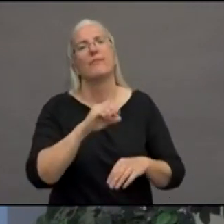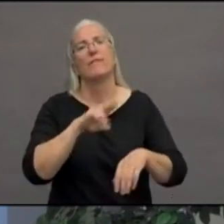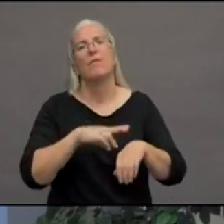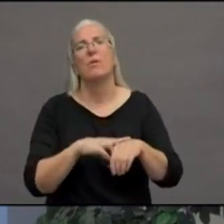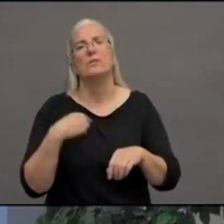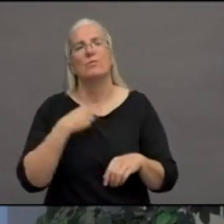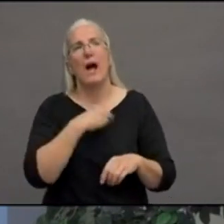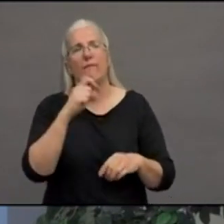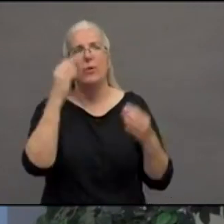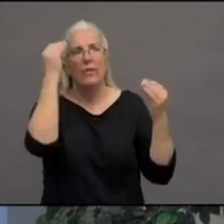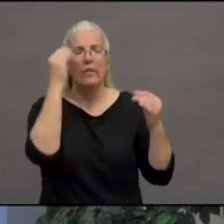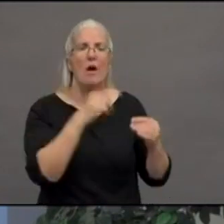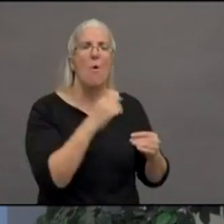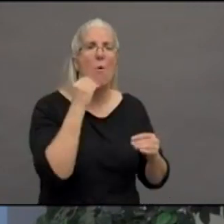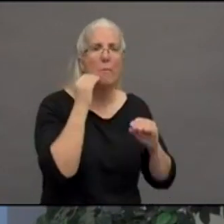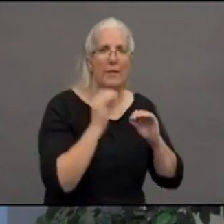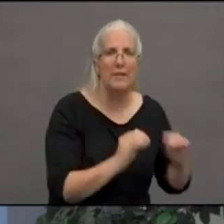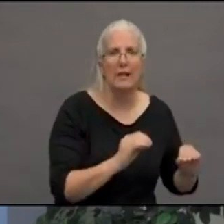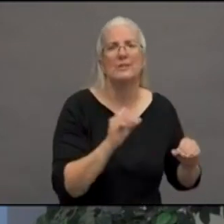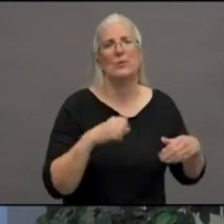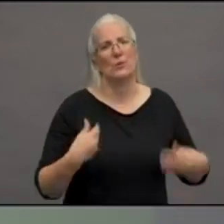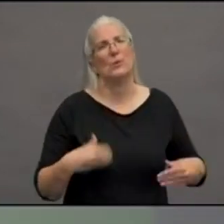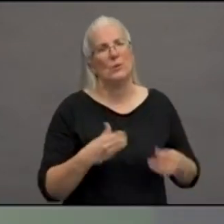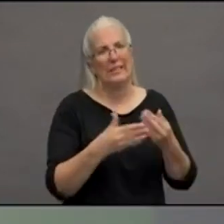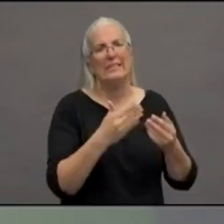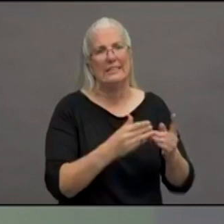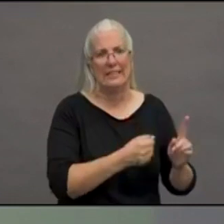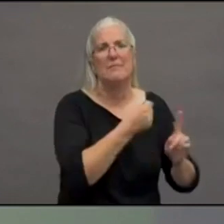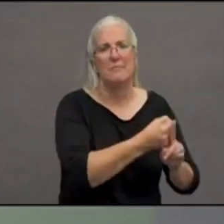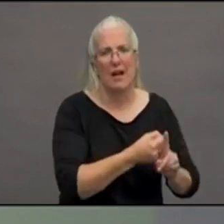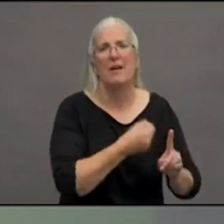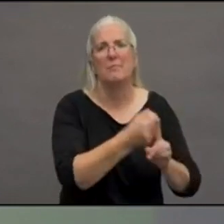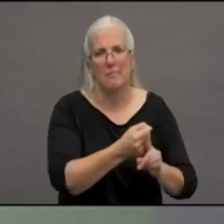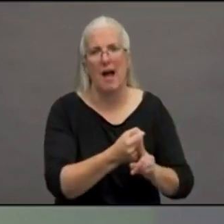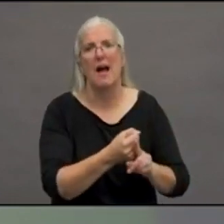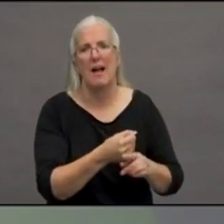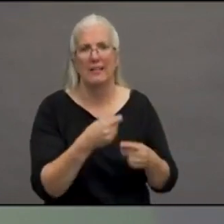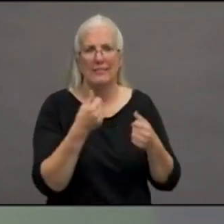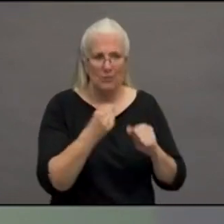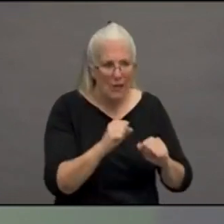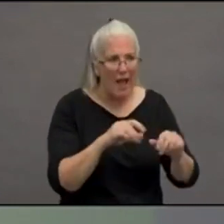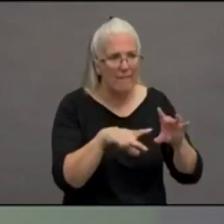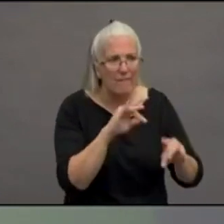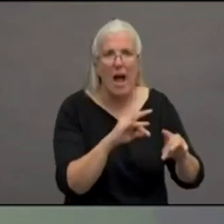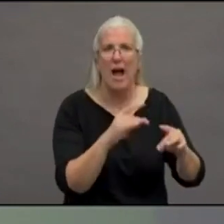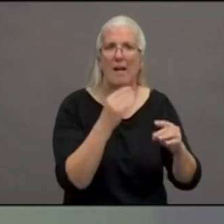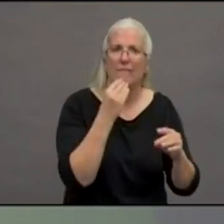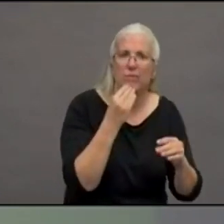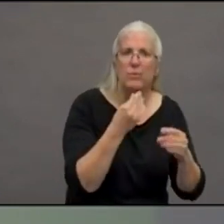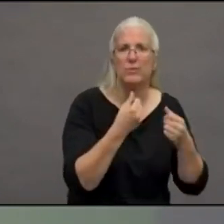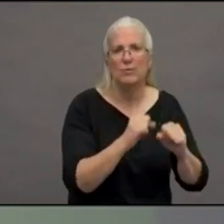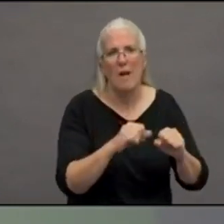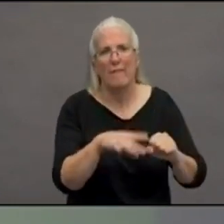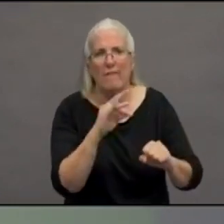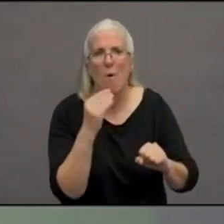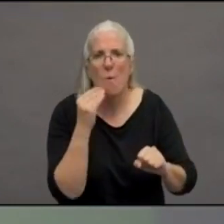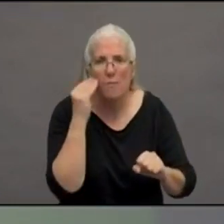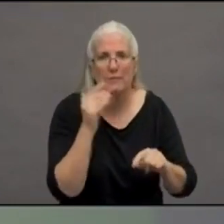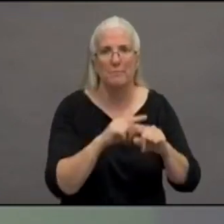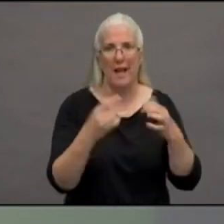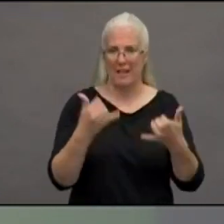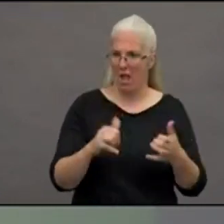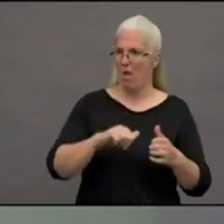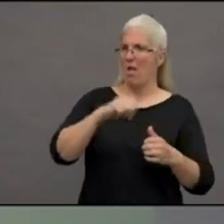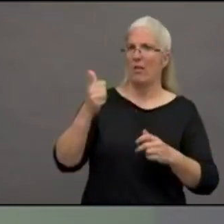really suffering. We need to get them housed. We need to get them fed. But there are additional people that are now suffering from food insecurity. For